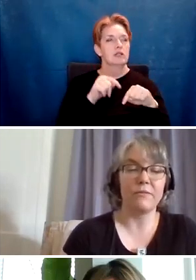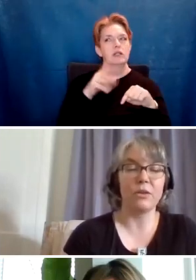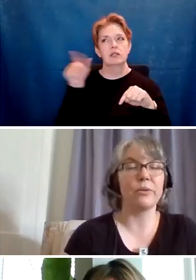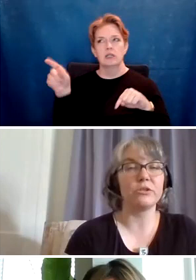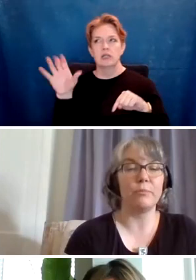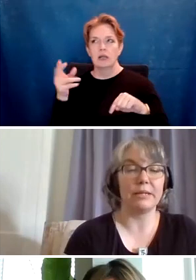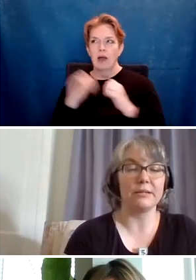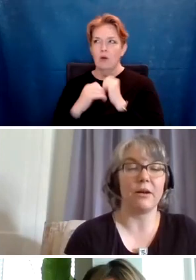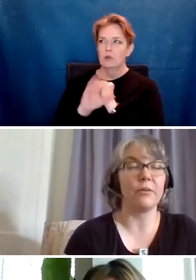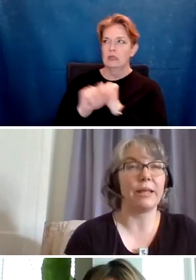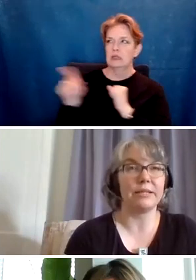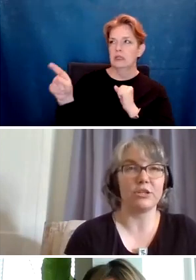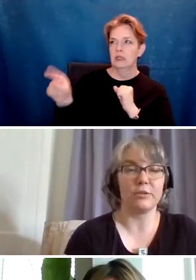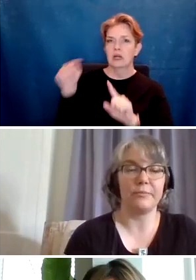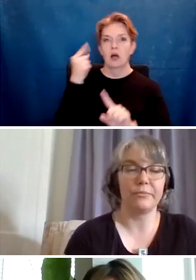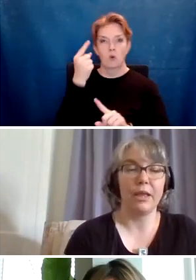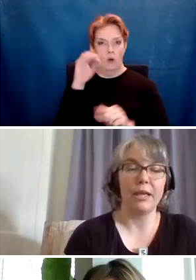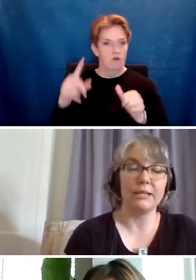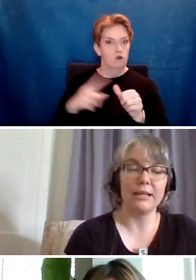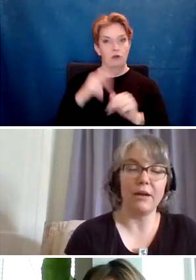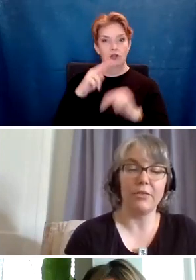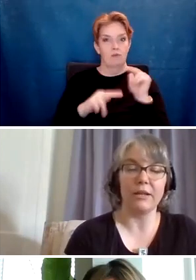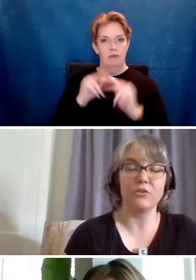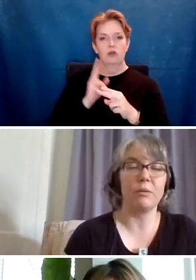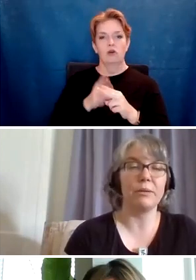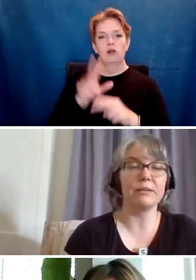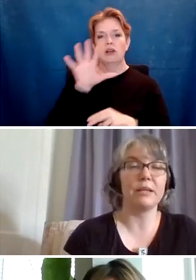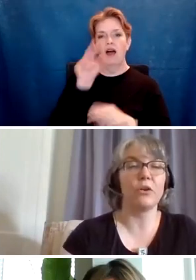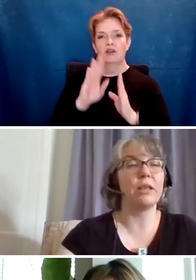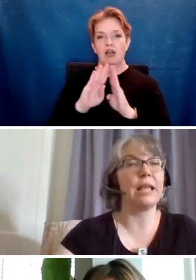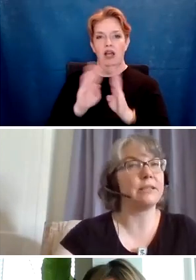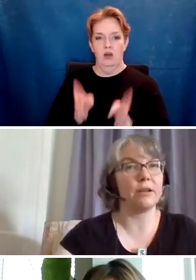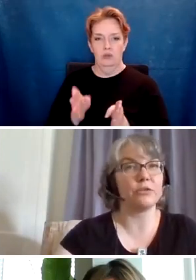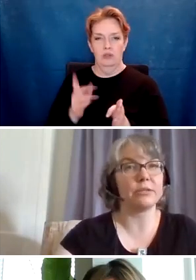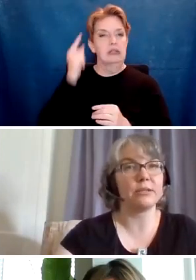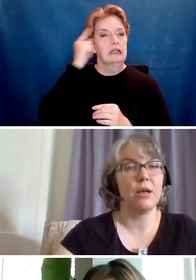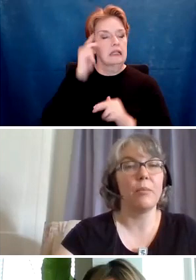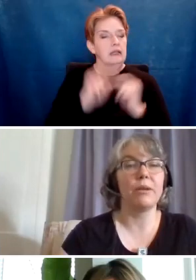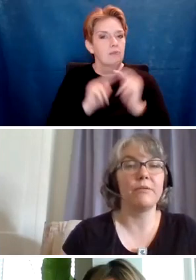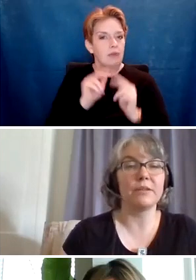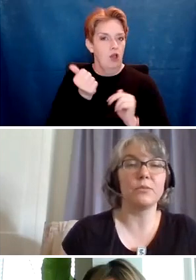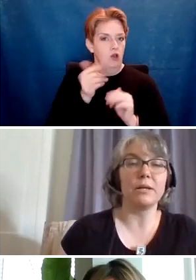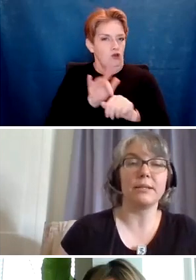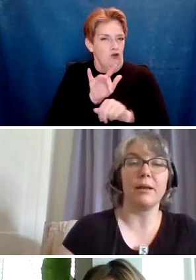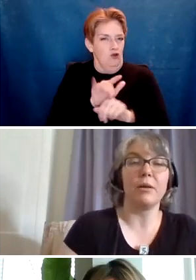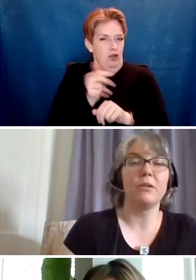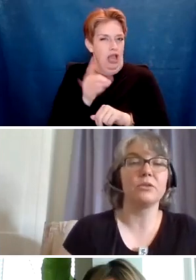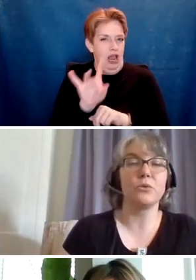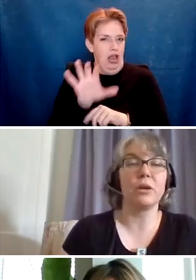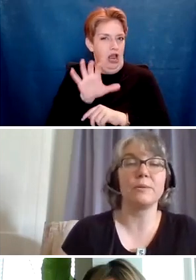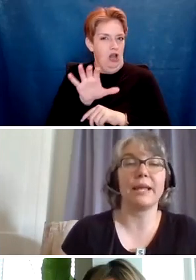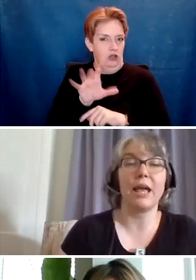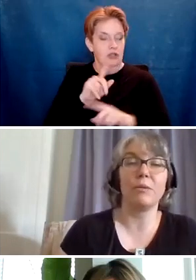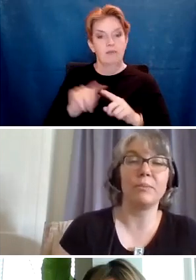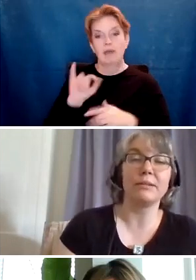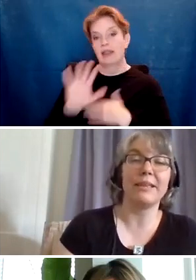that is one of the original buildings on the plantation. It is now thought to have been built in the early 1800s, but in Francois's time, the